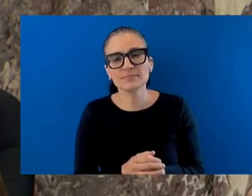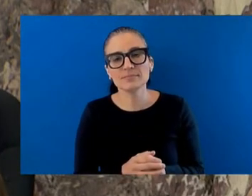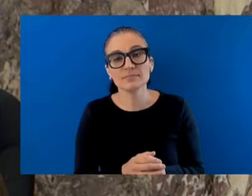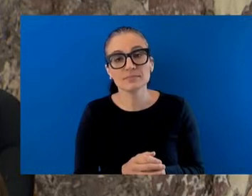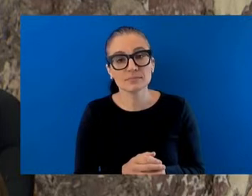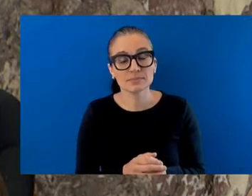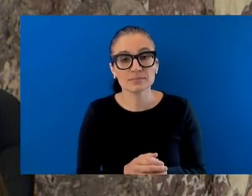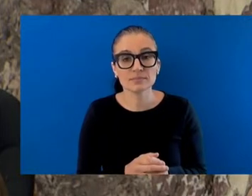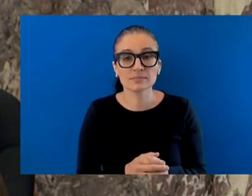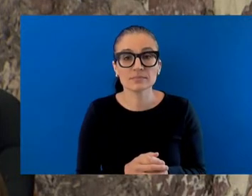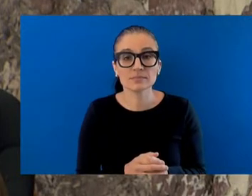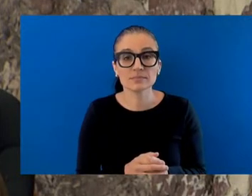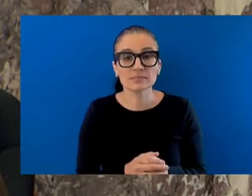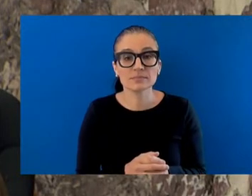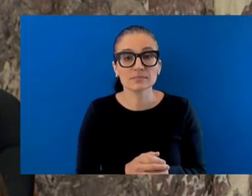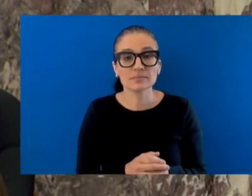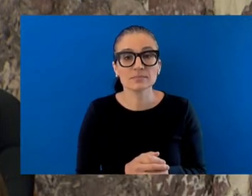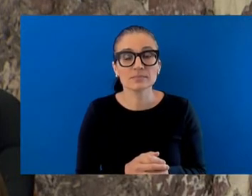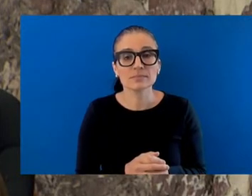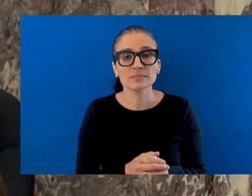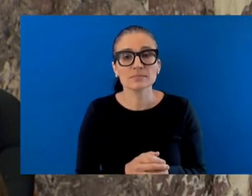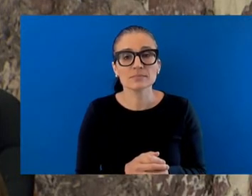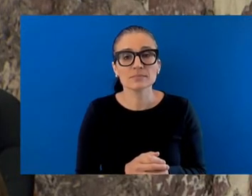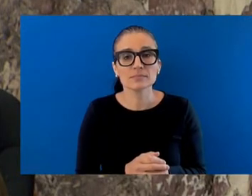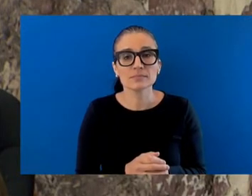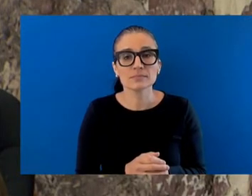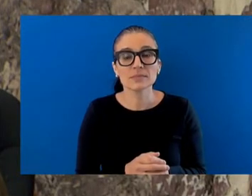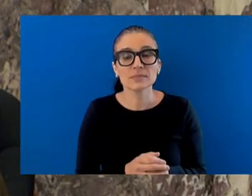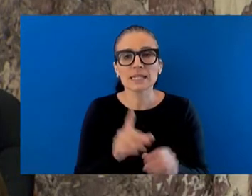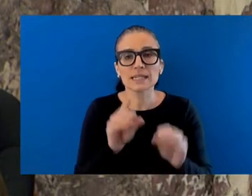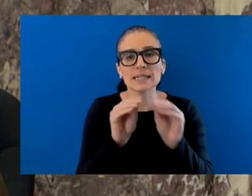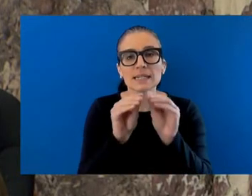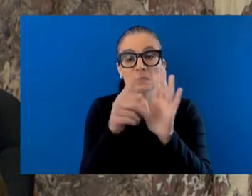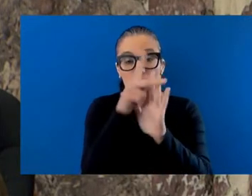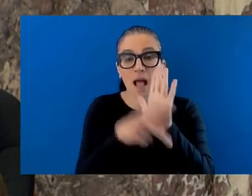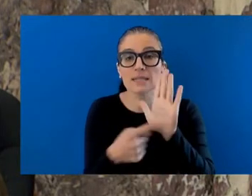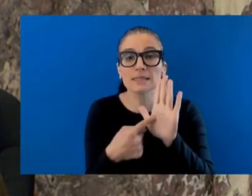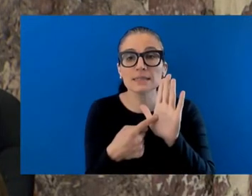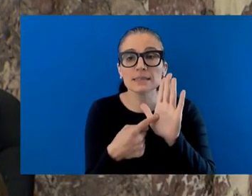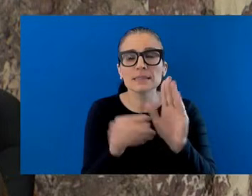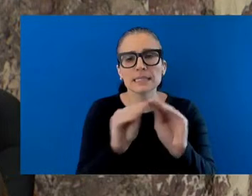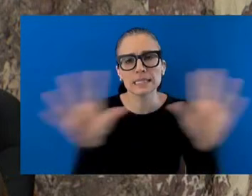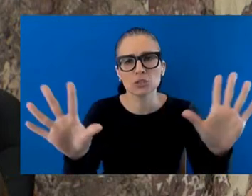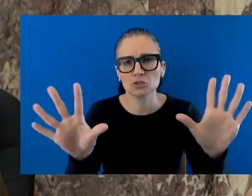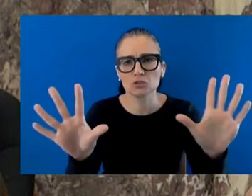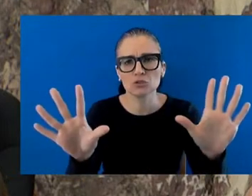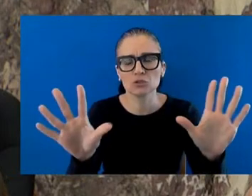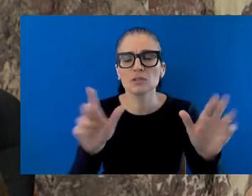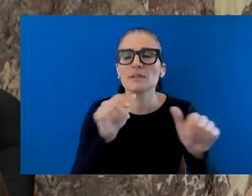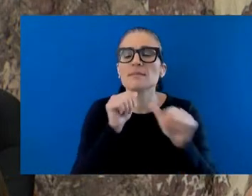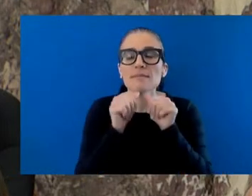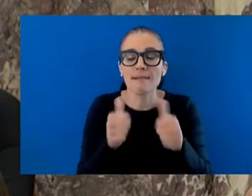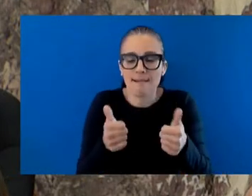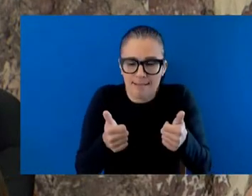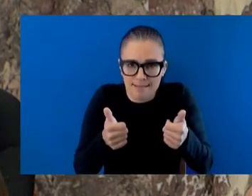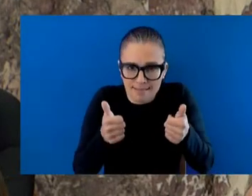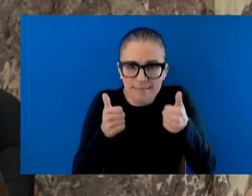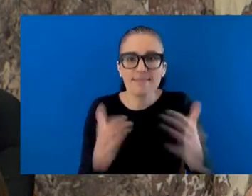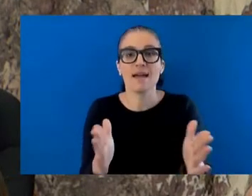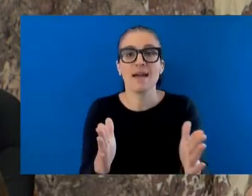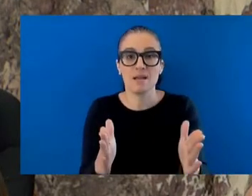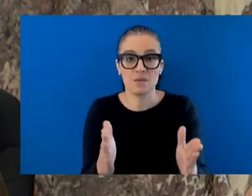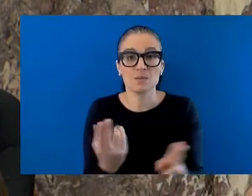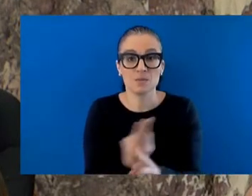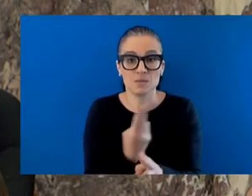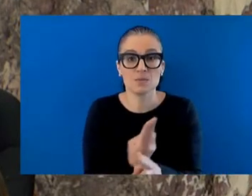clearly stated in health authority policies to smoke anywhere in a hospital, Honourable Speaker. And Honourable Speaker, we are taking